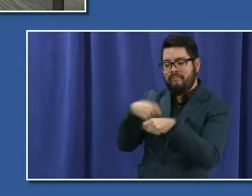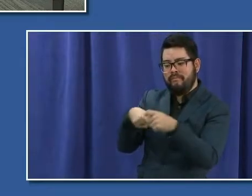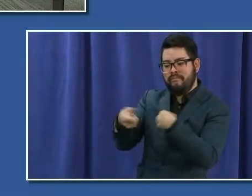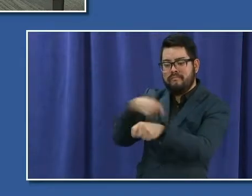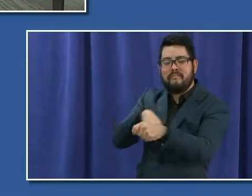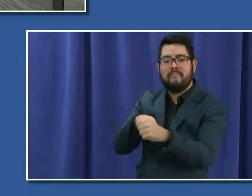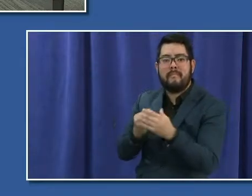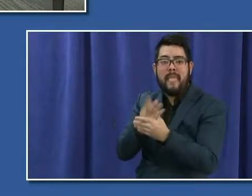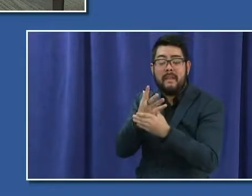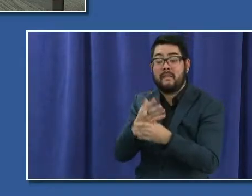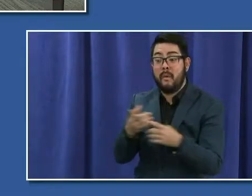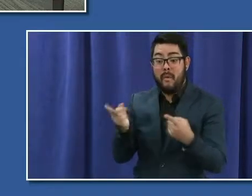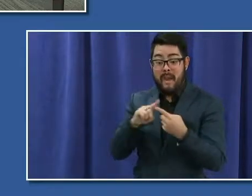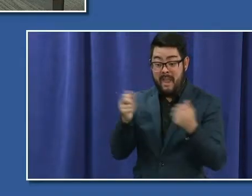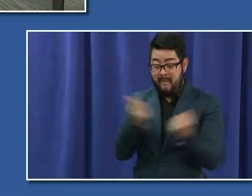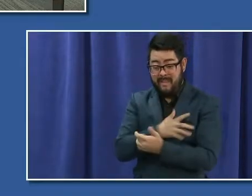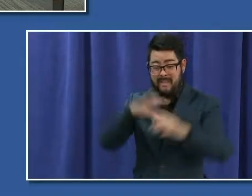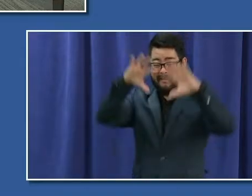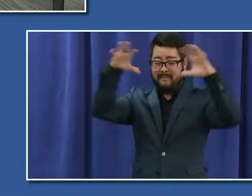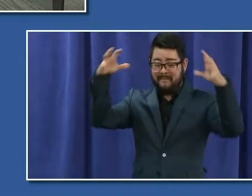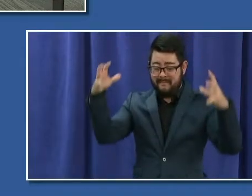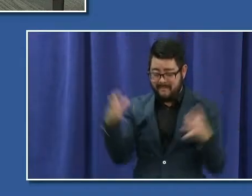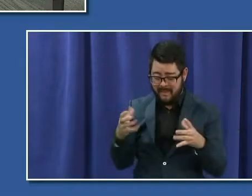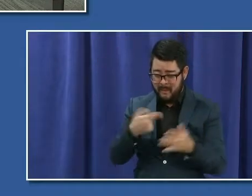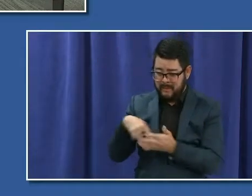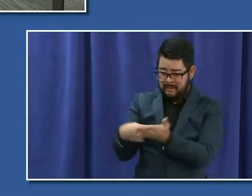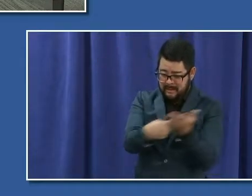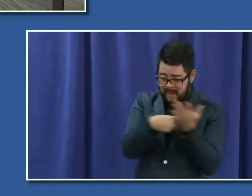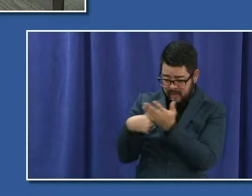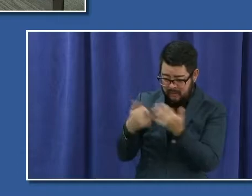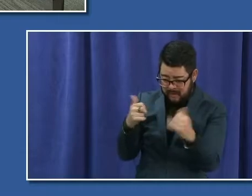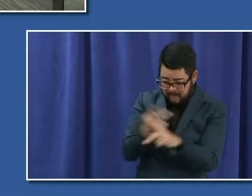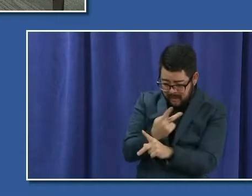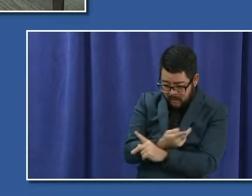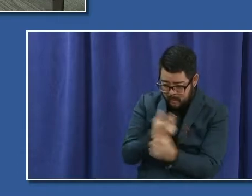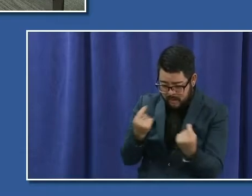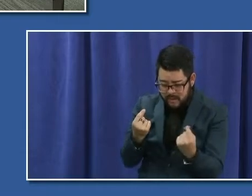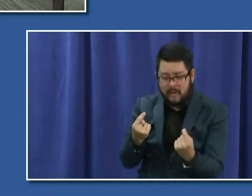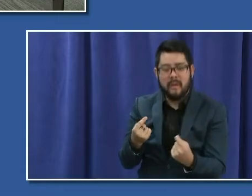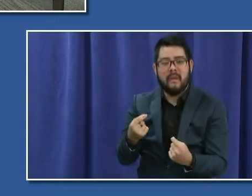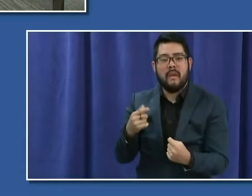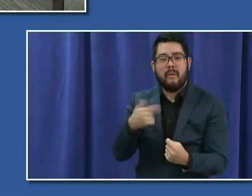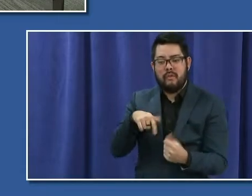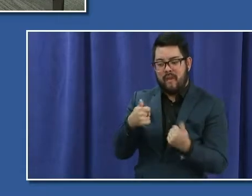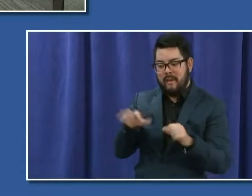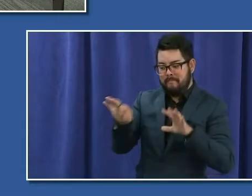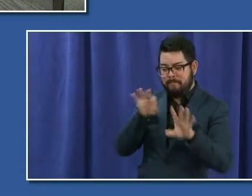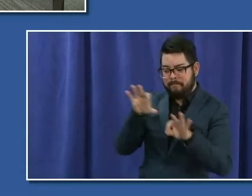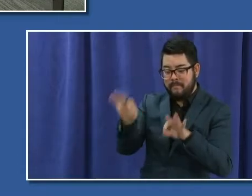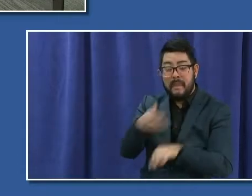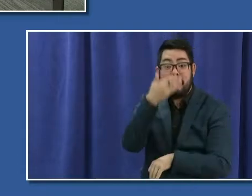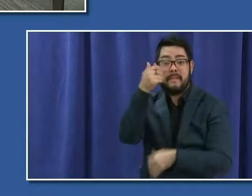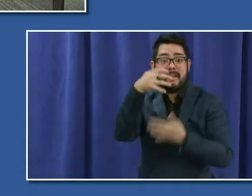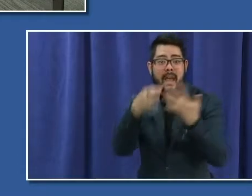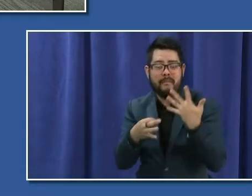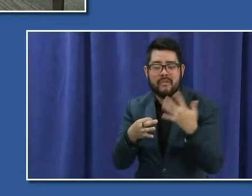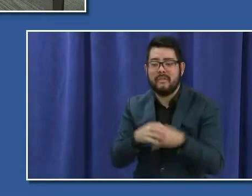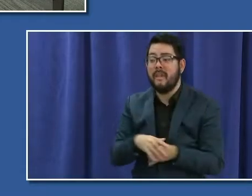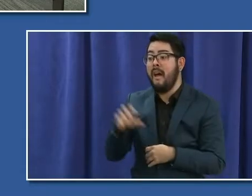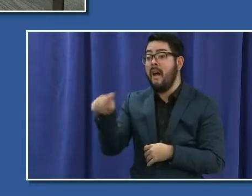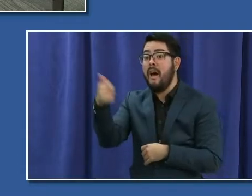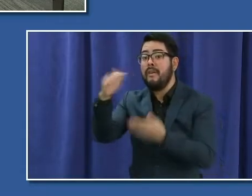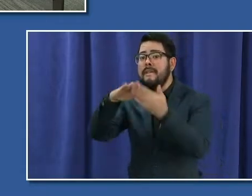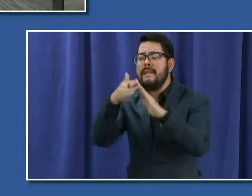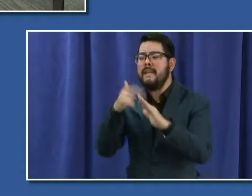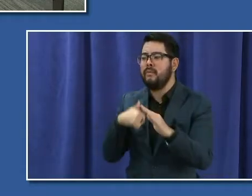we put all that in the bucket and shake it up and we roll it all out, we can pull out the things that we need. We've talked to other cities, we've talked to